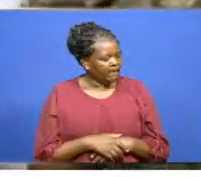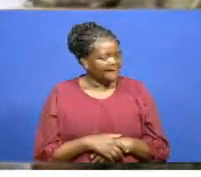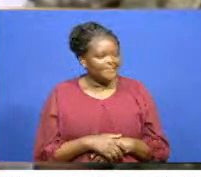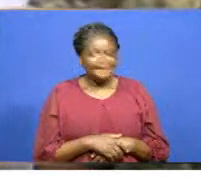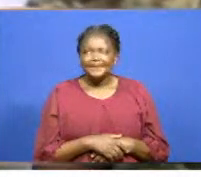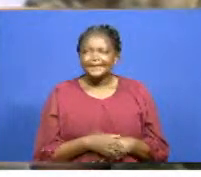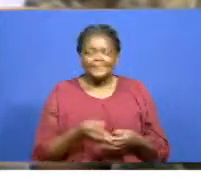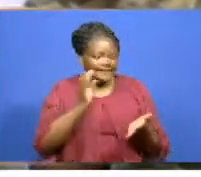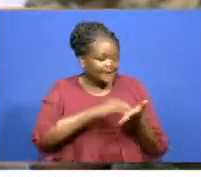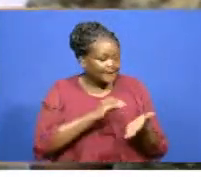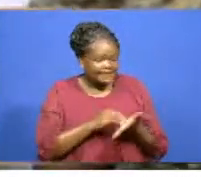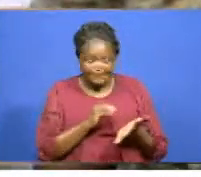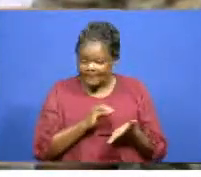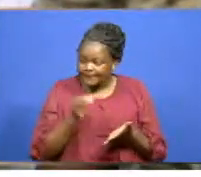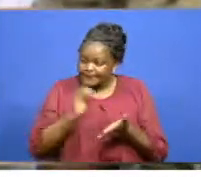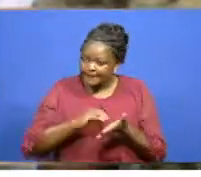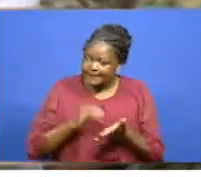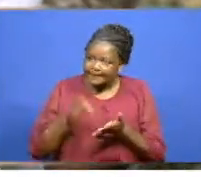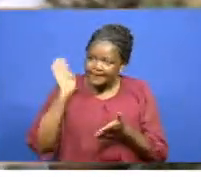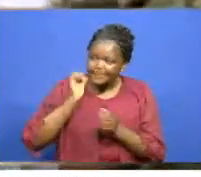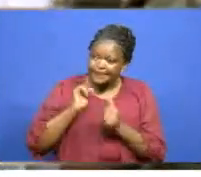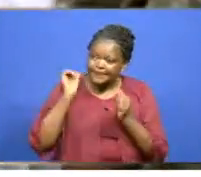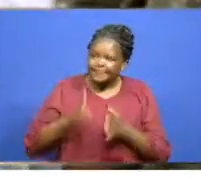again? Fines that are